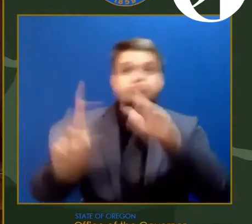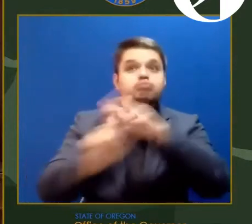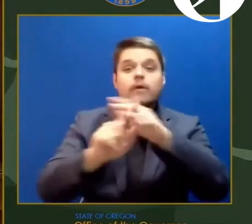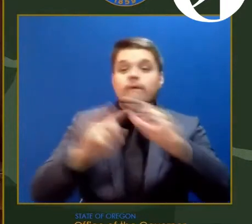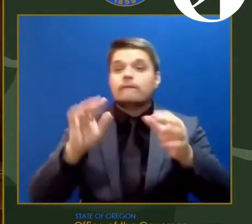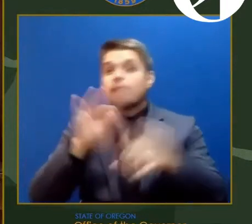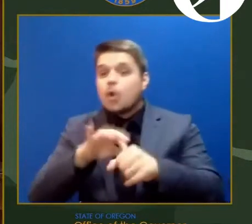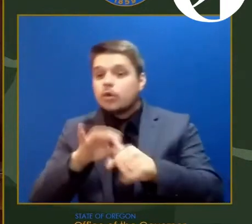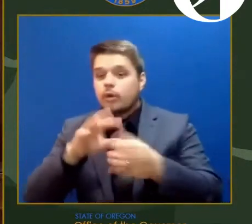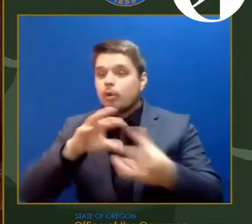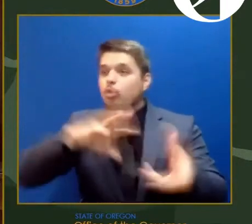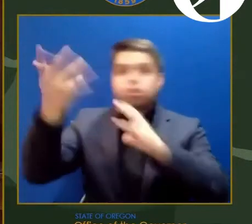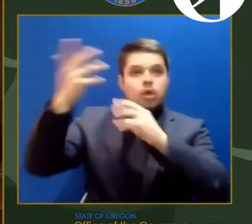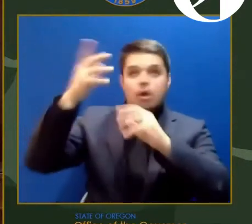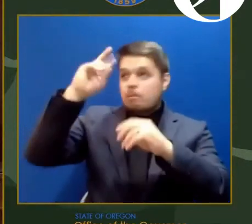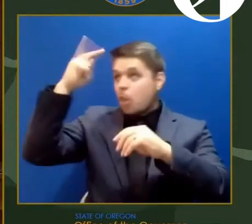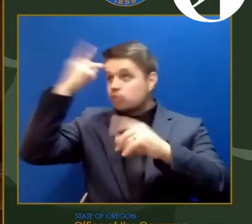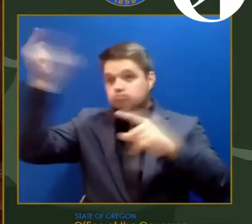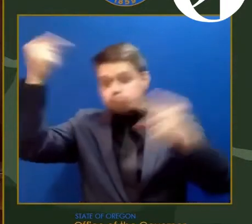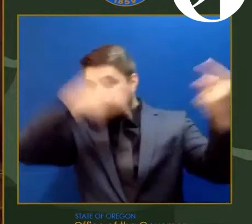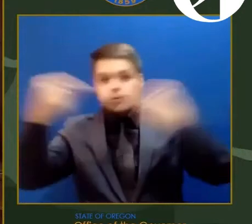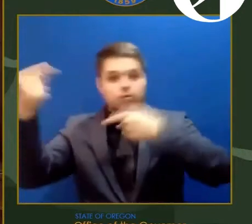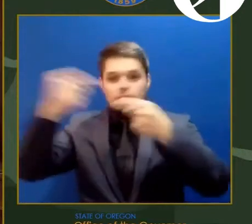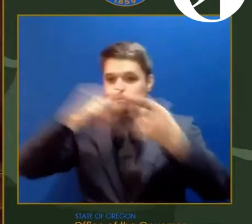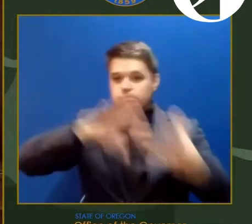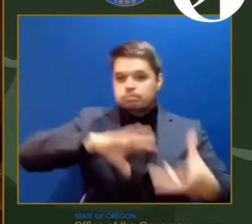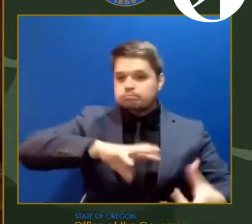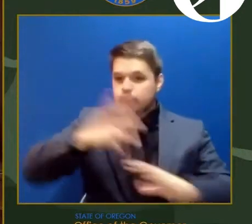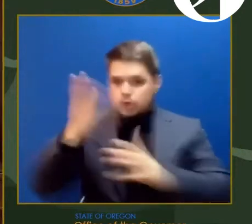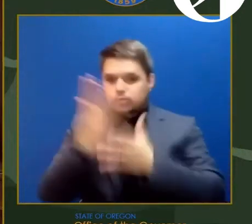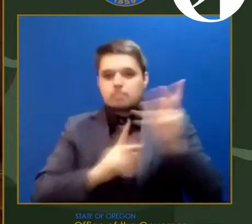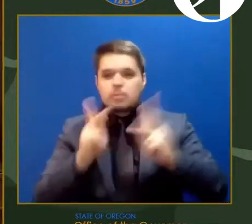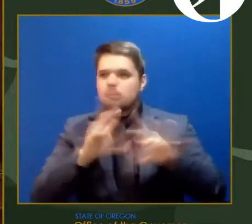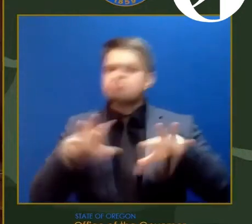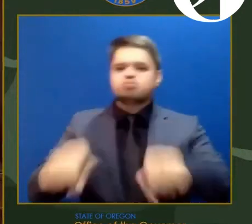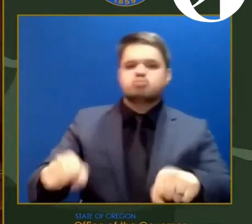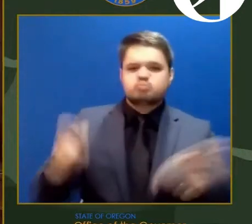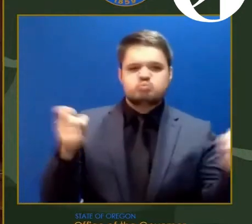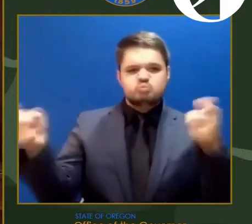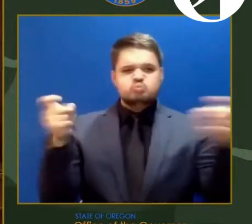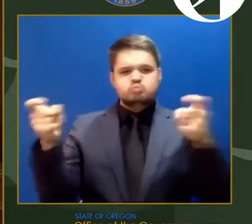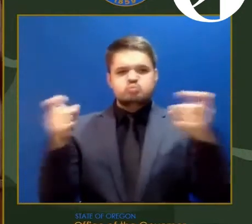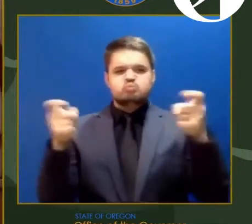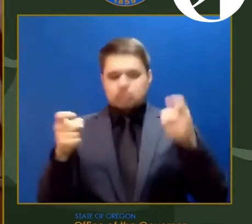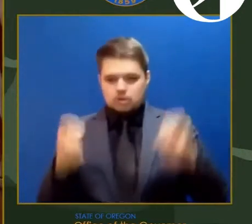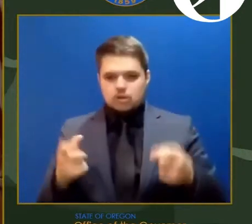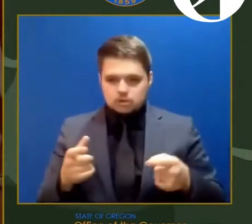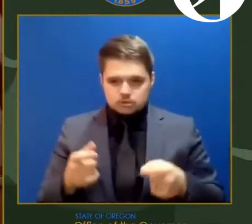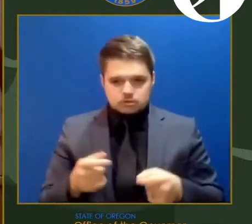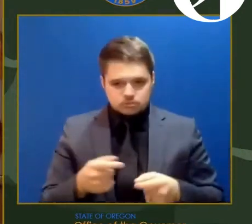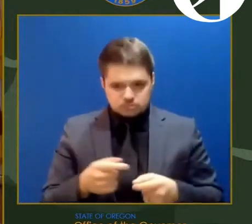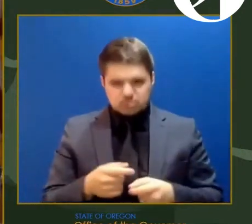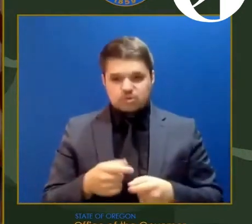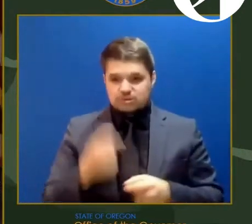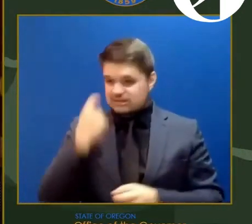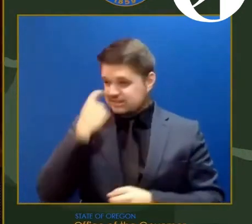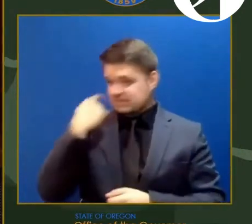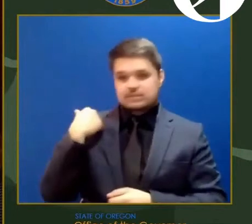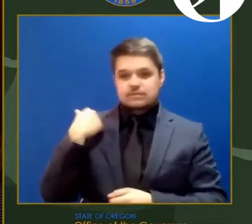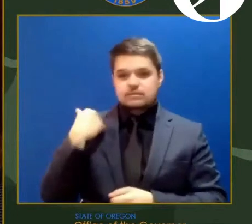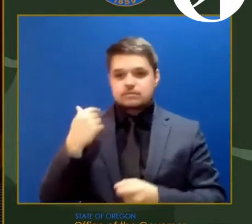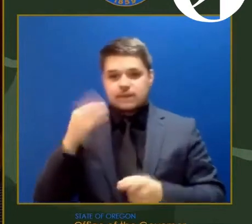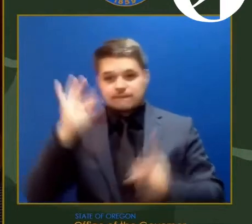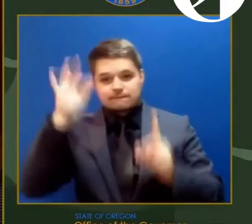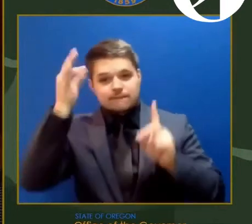for reapportioning power. In recent years, both the federal government and many states have